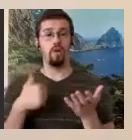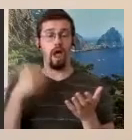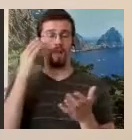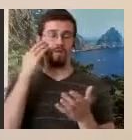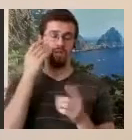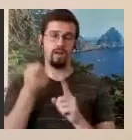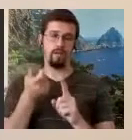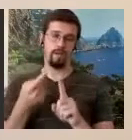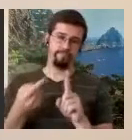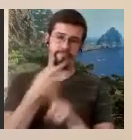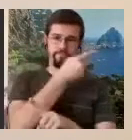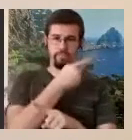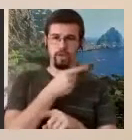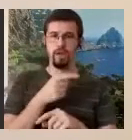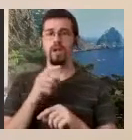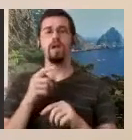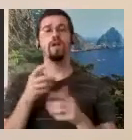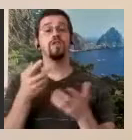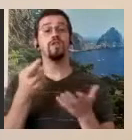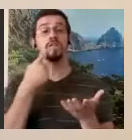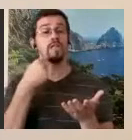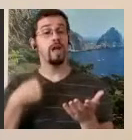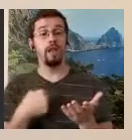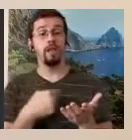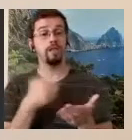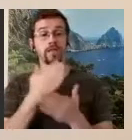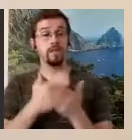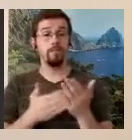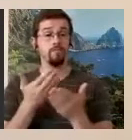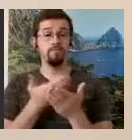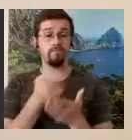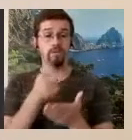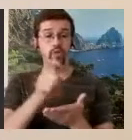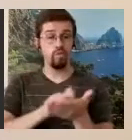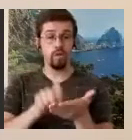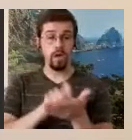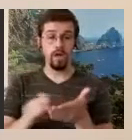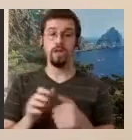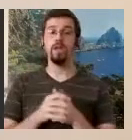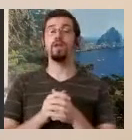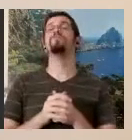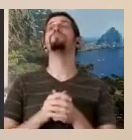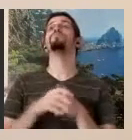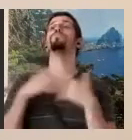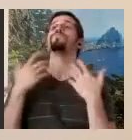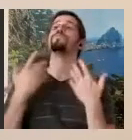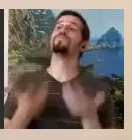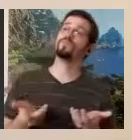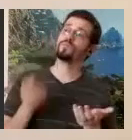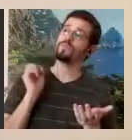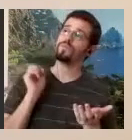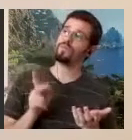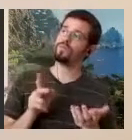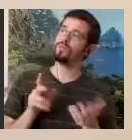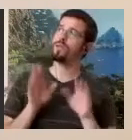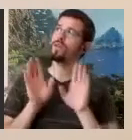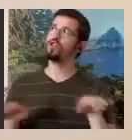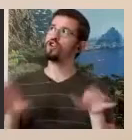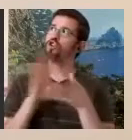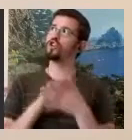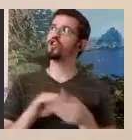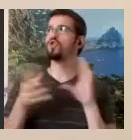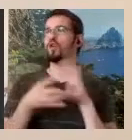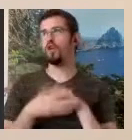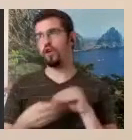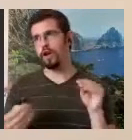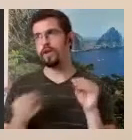you tell us what some of the documents are that you've written? Okay, we've written children's stories, so